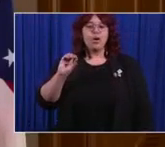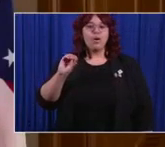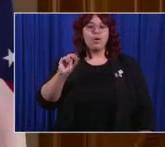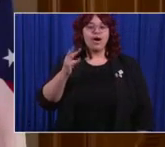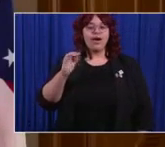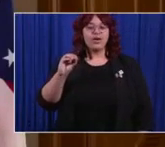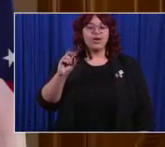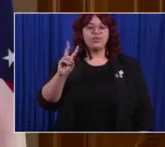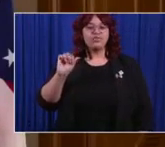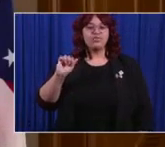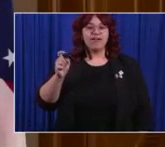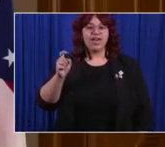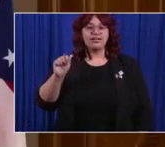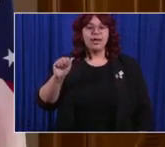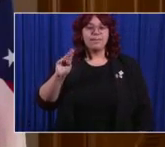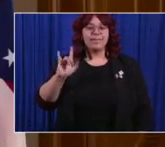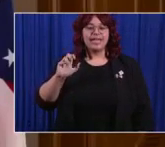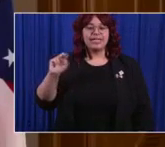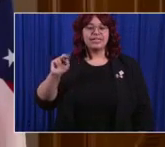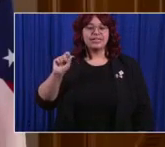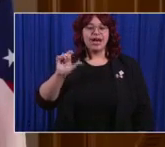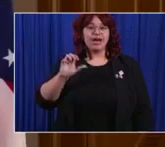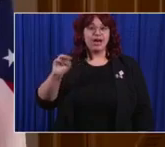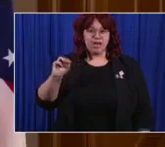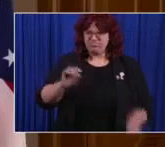ohiovaxamillion.com or by calling the Ohio Department of Health call center